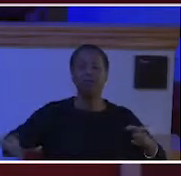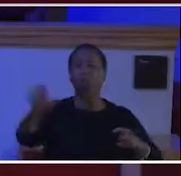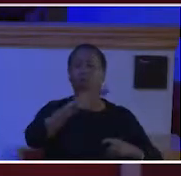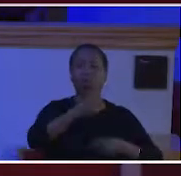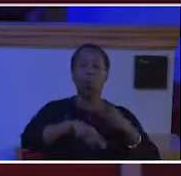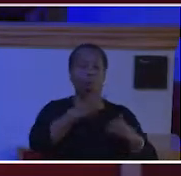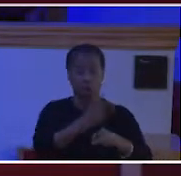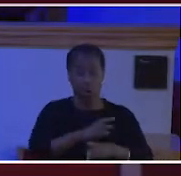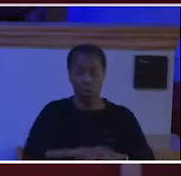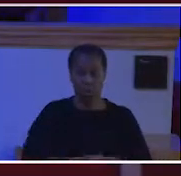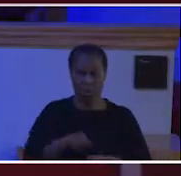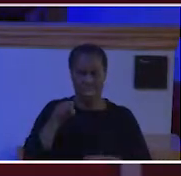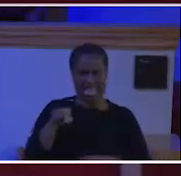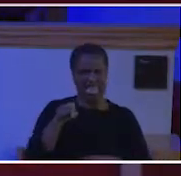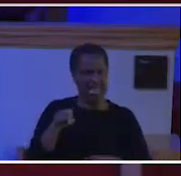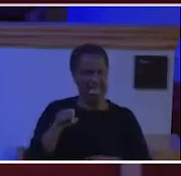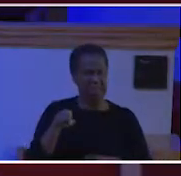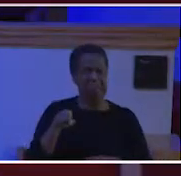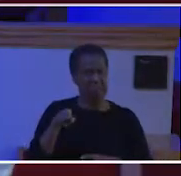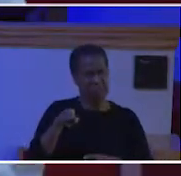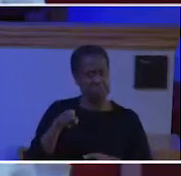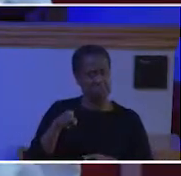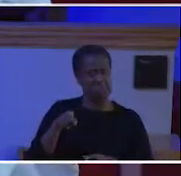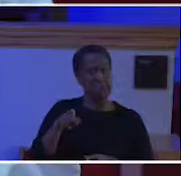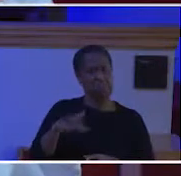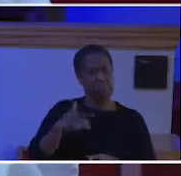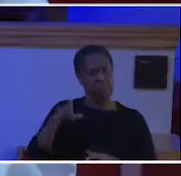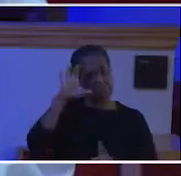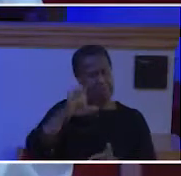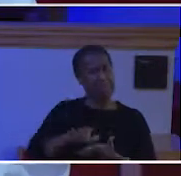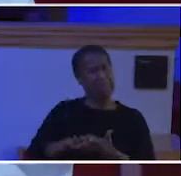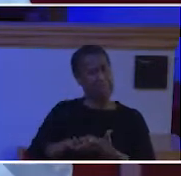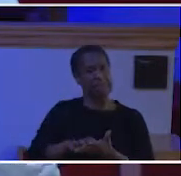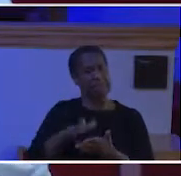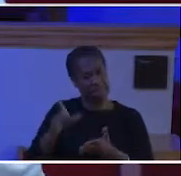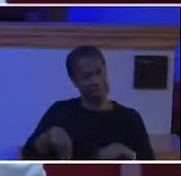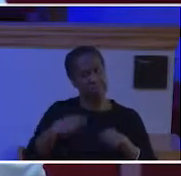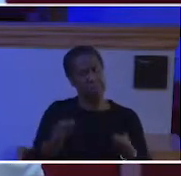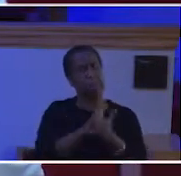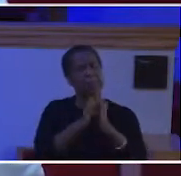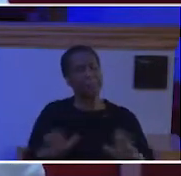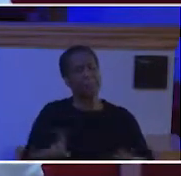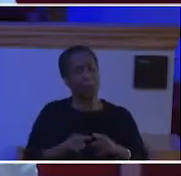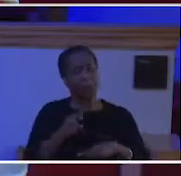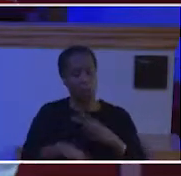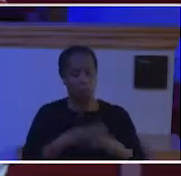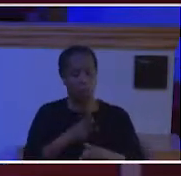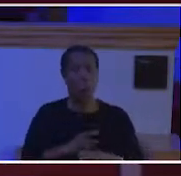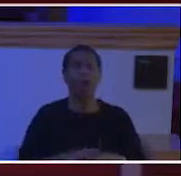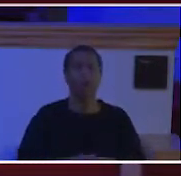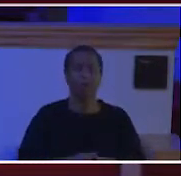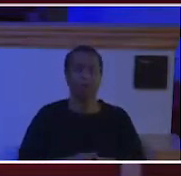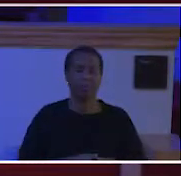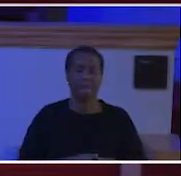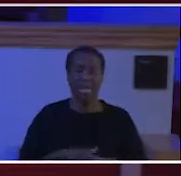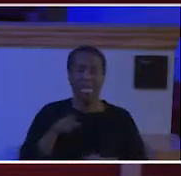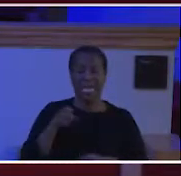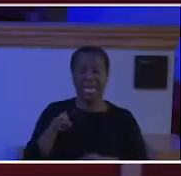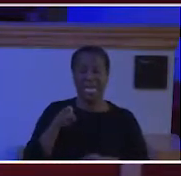world, who was believed to have brought peace to the world. He was the